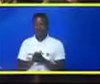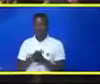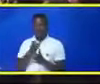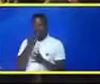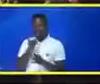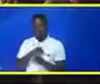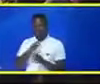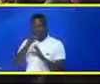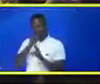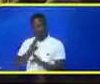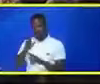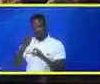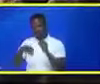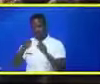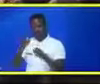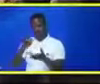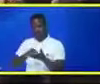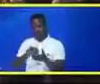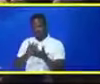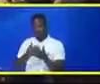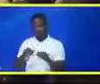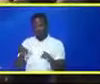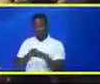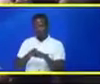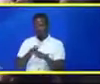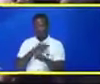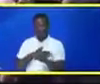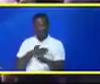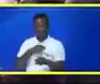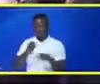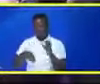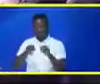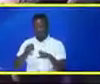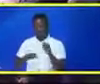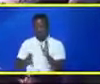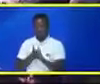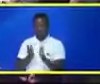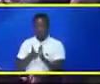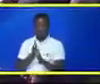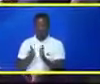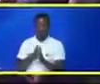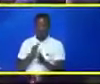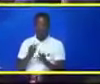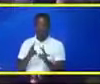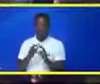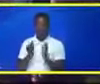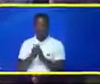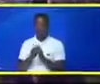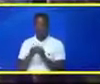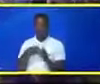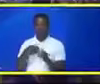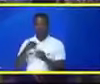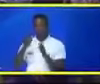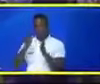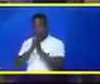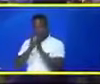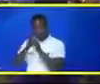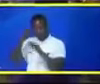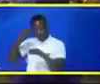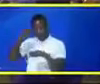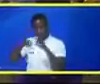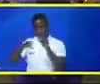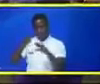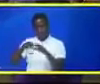receive our offerings one last time before we're done. Please package your offerings very quickly, and then I speak over them. This will be my